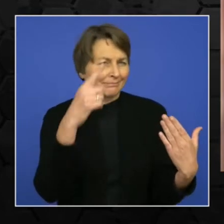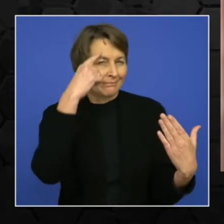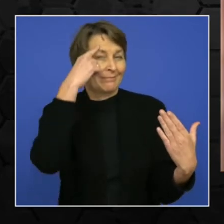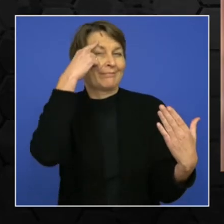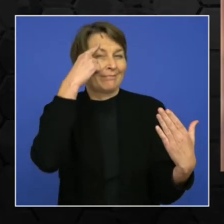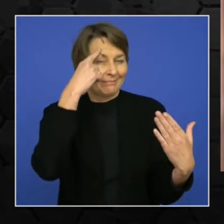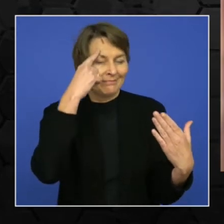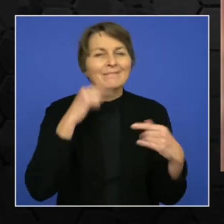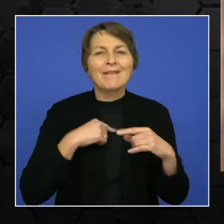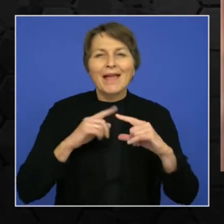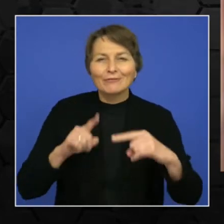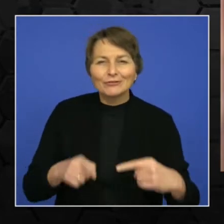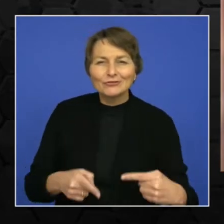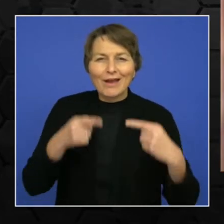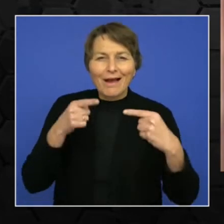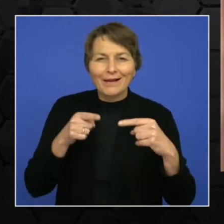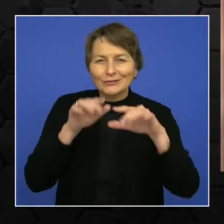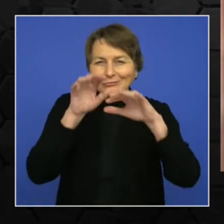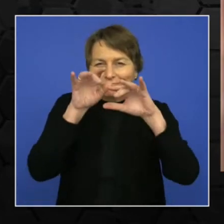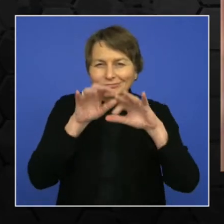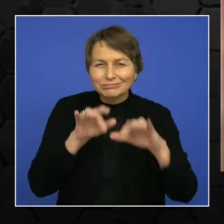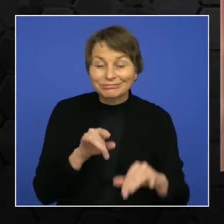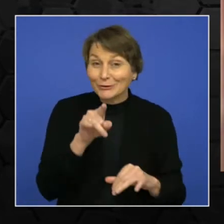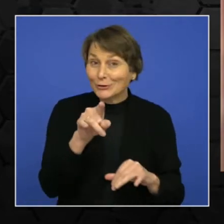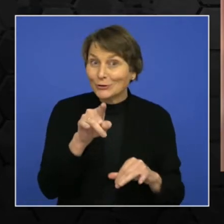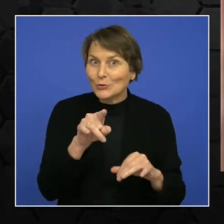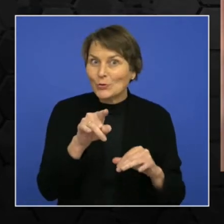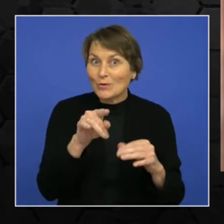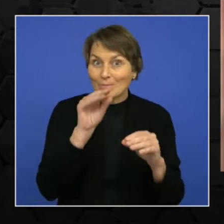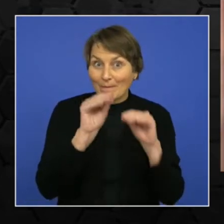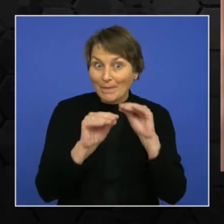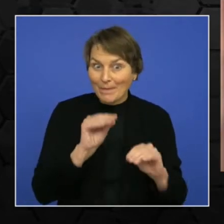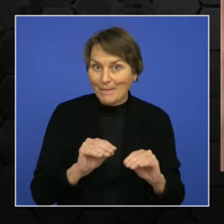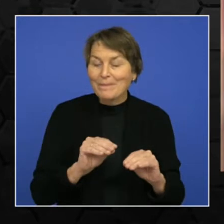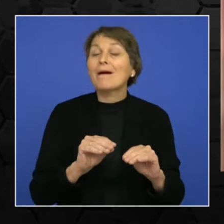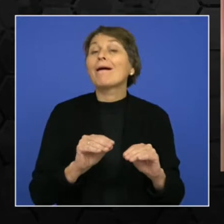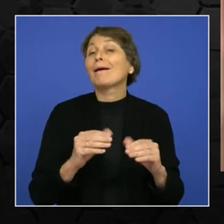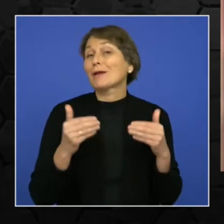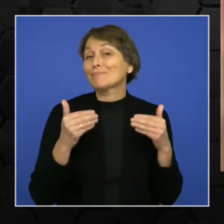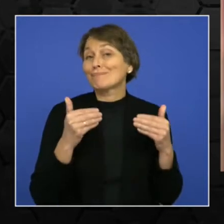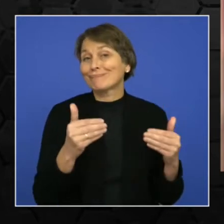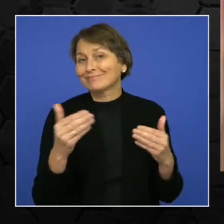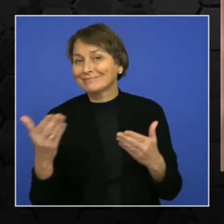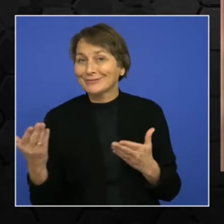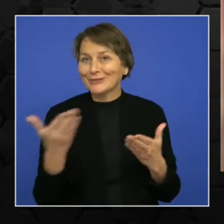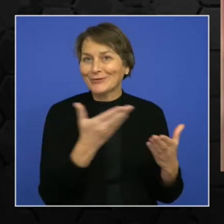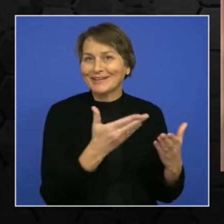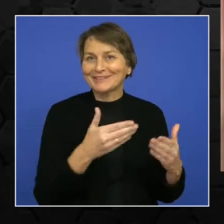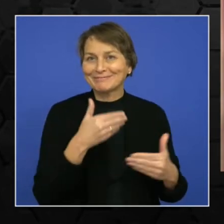Challenge. Just a reminder for everybody. And then you can go ahead. I'm sorry for interrupt you.